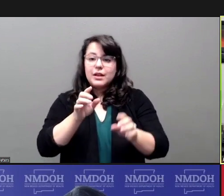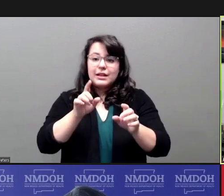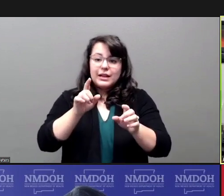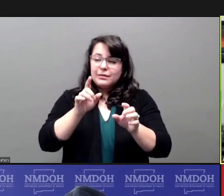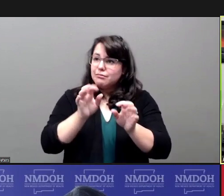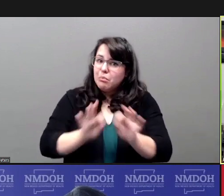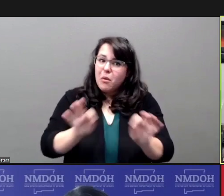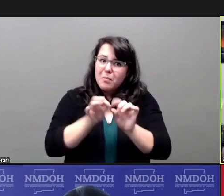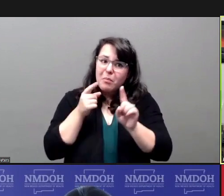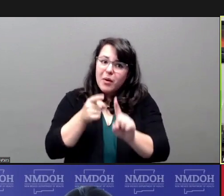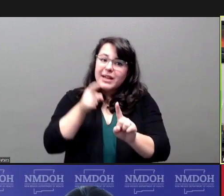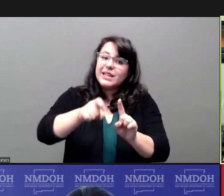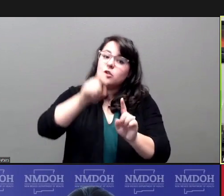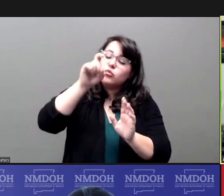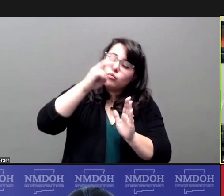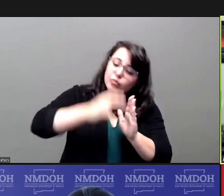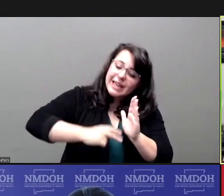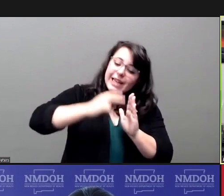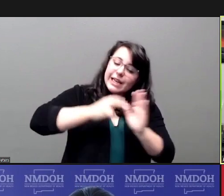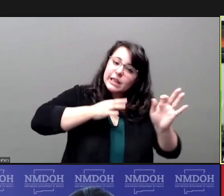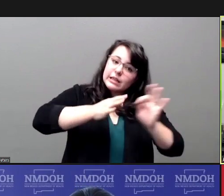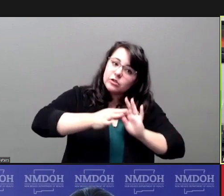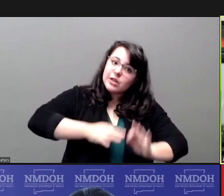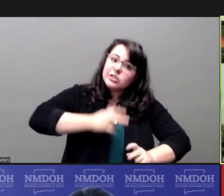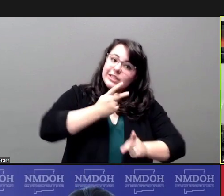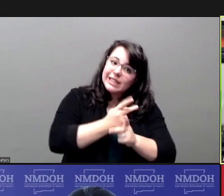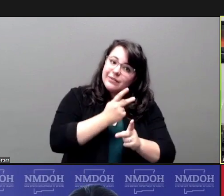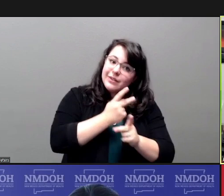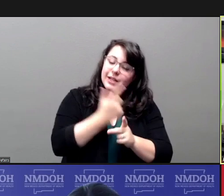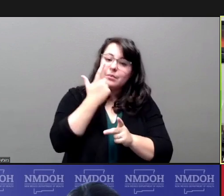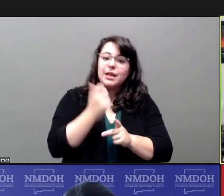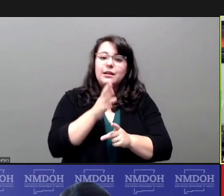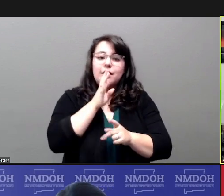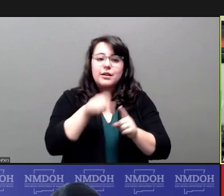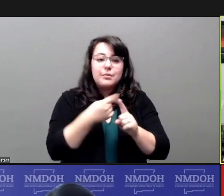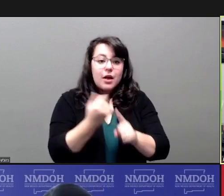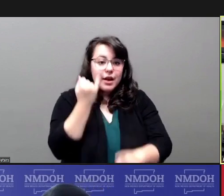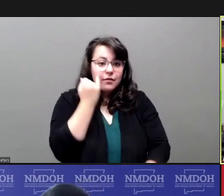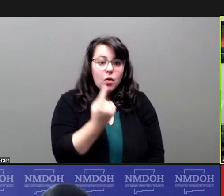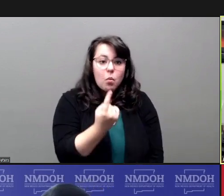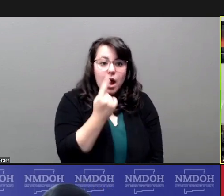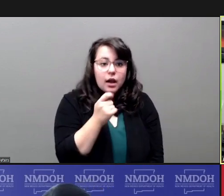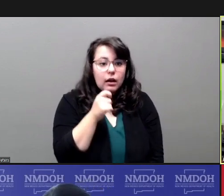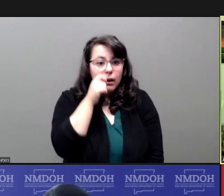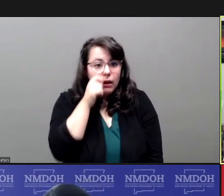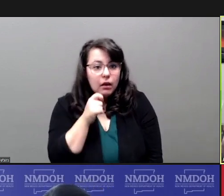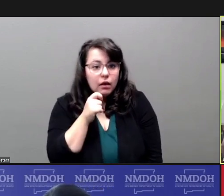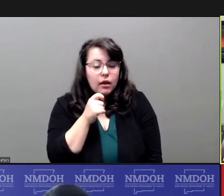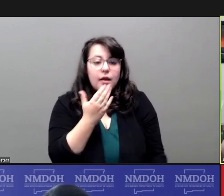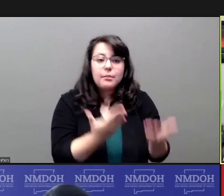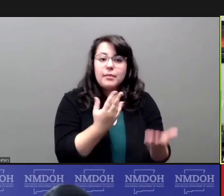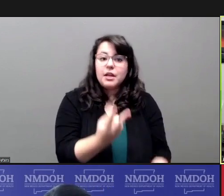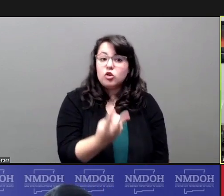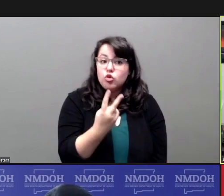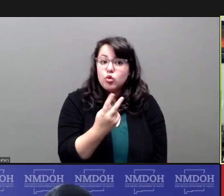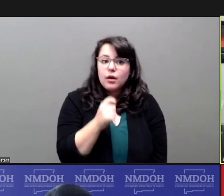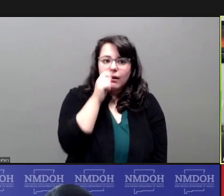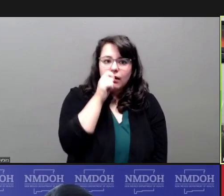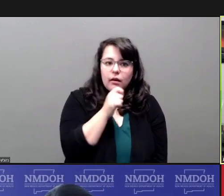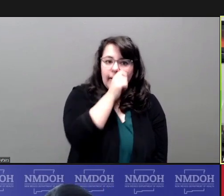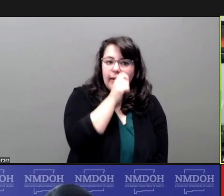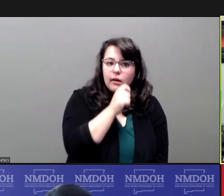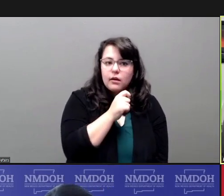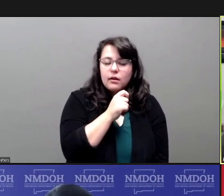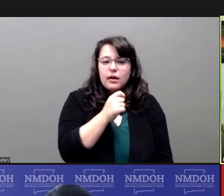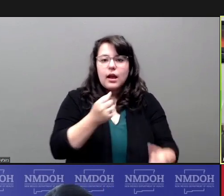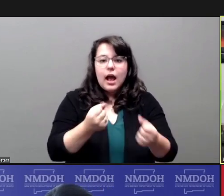instructions carefully, because it talks about whether one nostril or two. It talks about how far to put it in. You know, I kind of measured